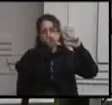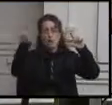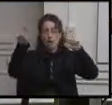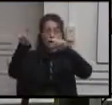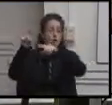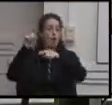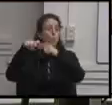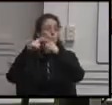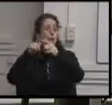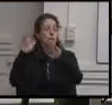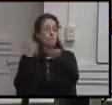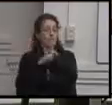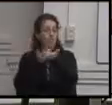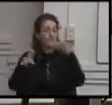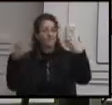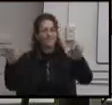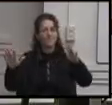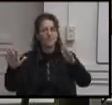to